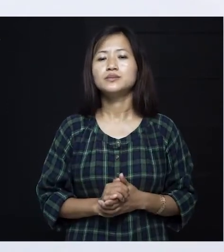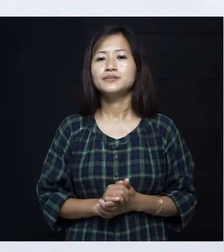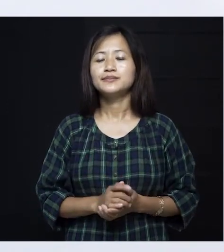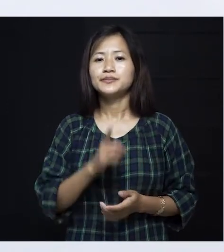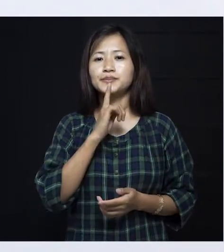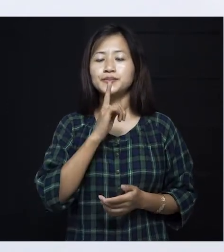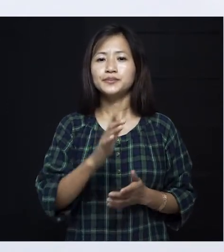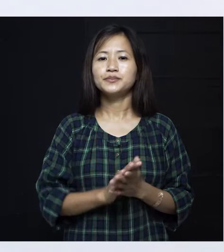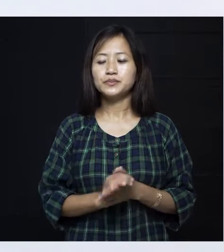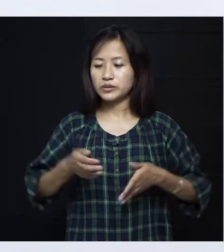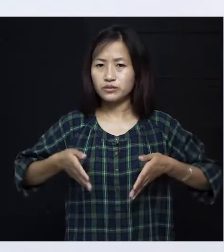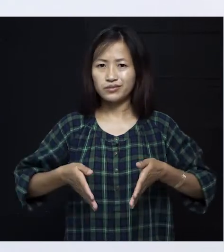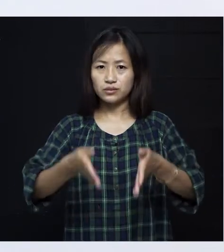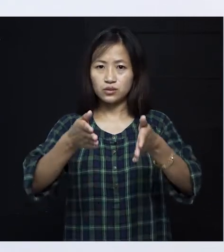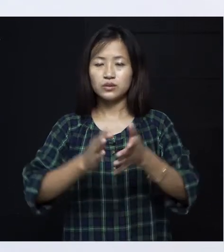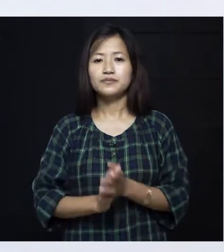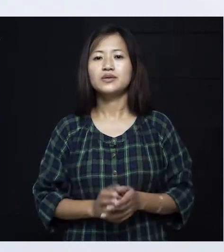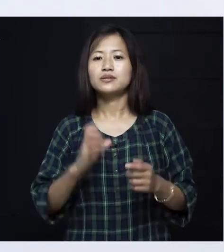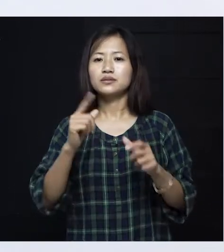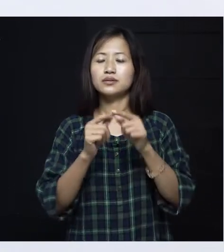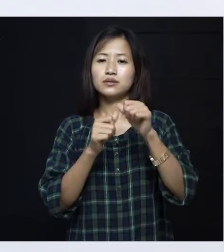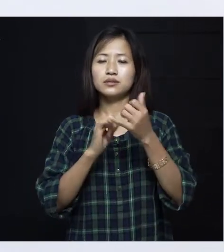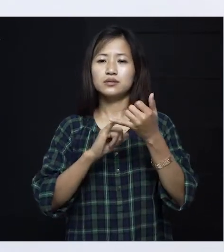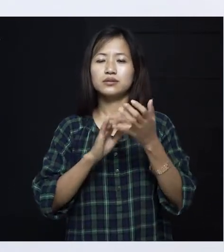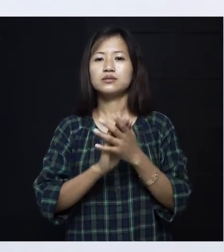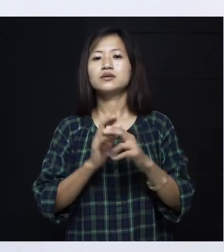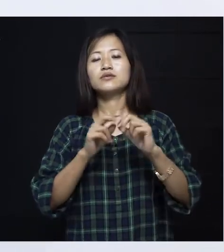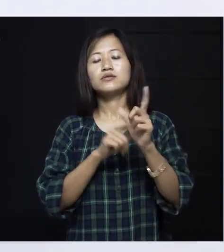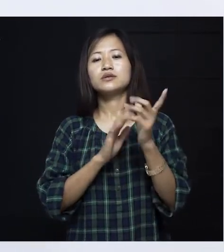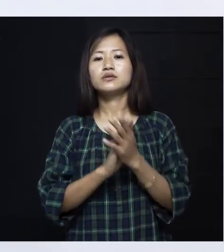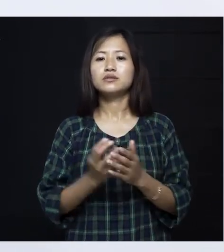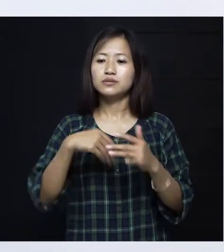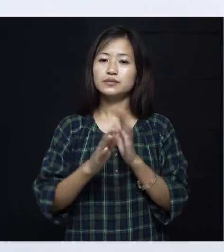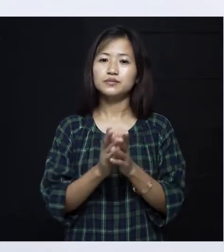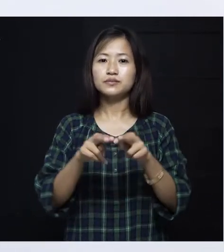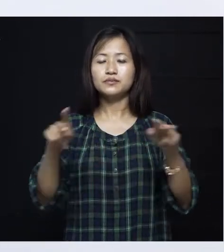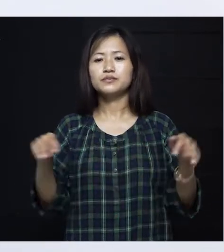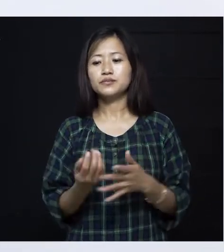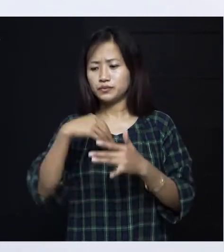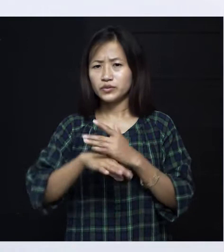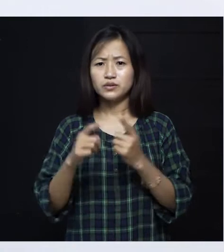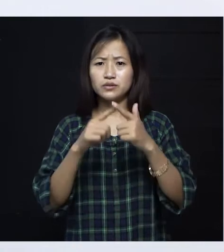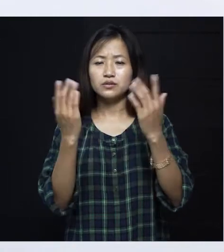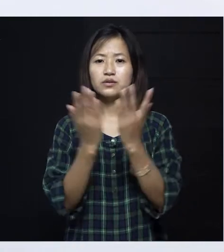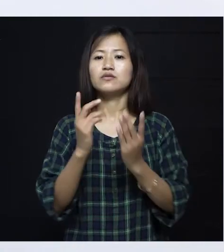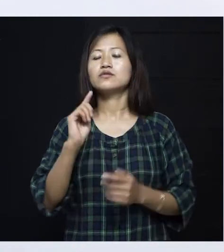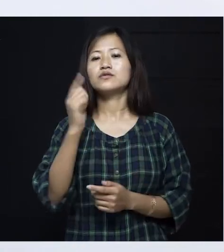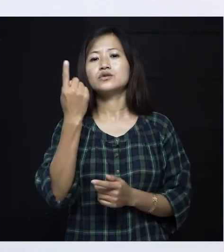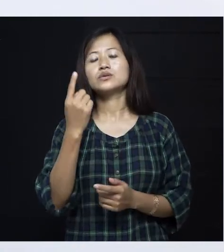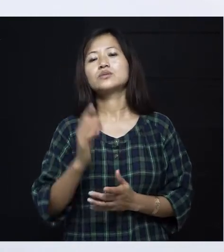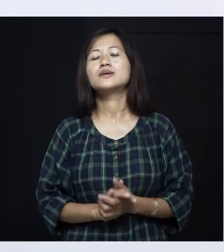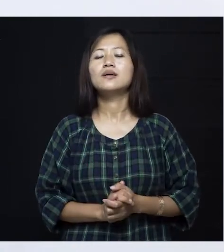said, the roadways, they have been classified into different parts, okay? Now in your textbook, the first one,